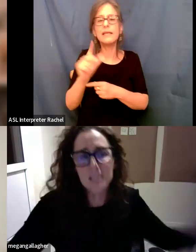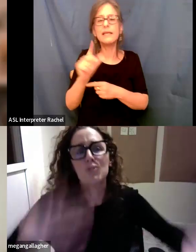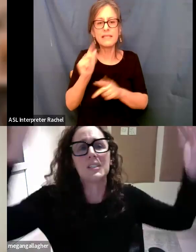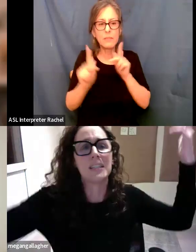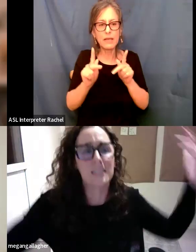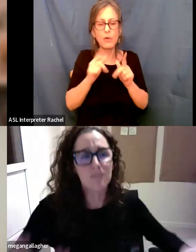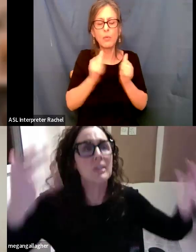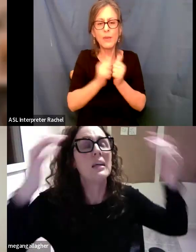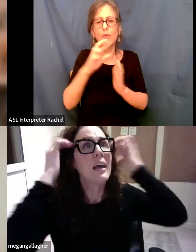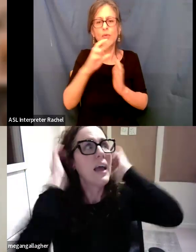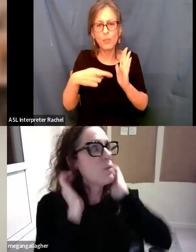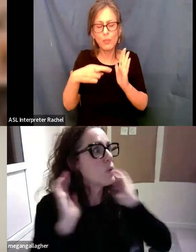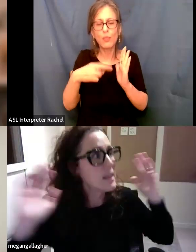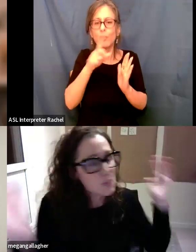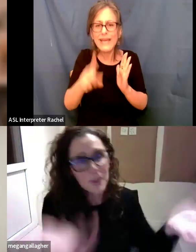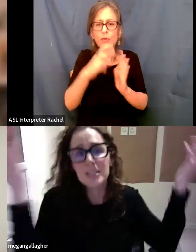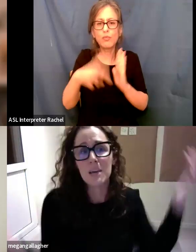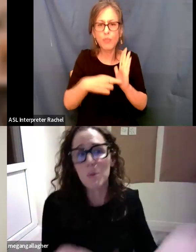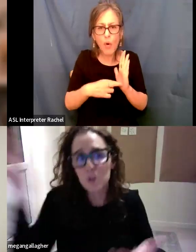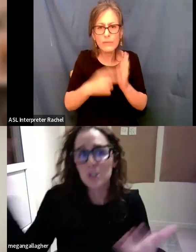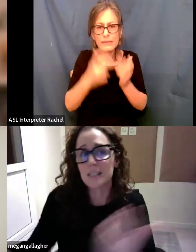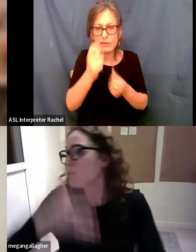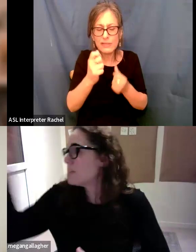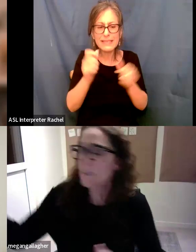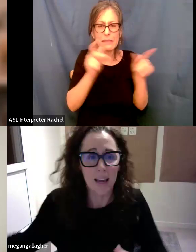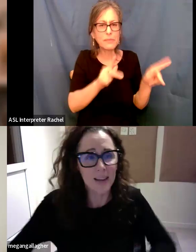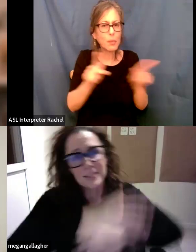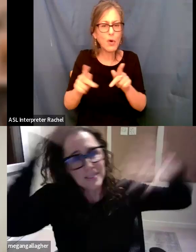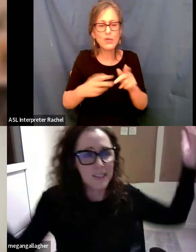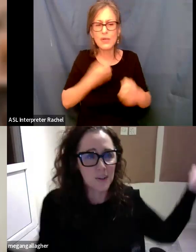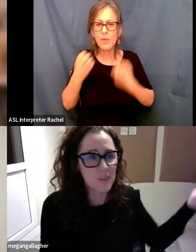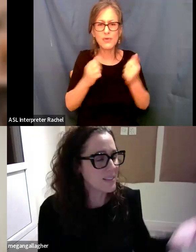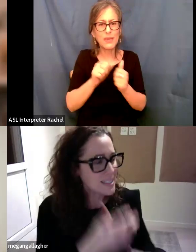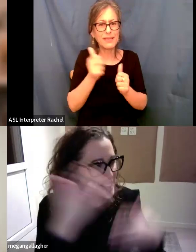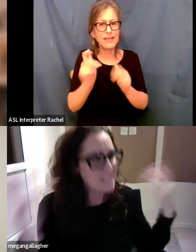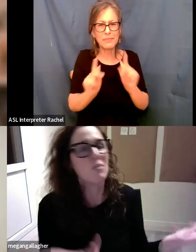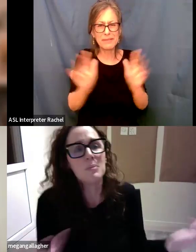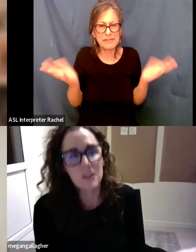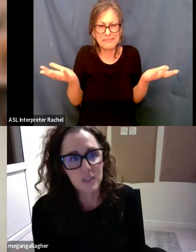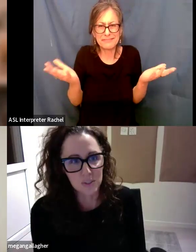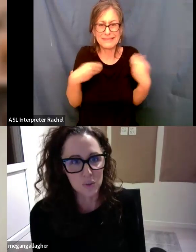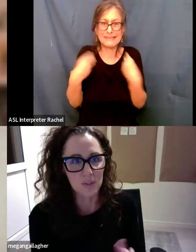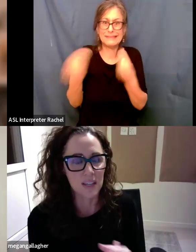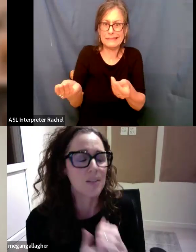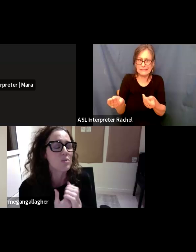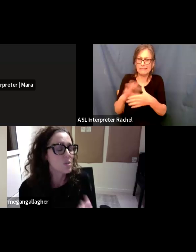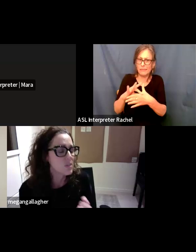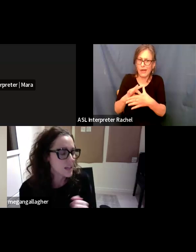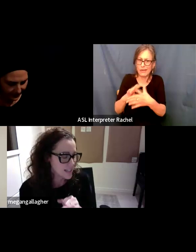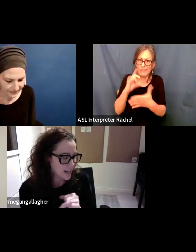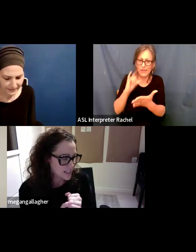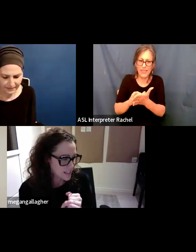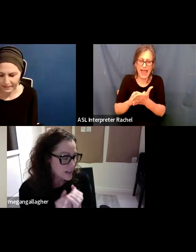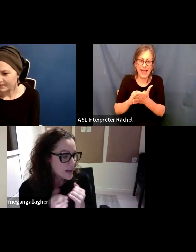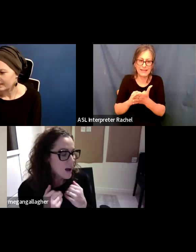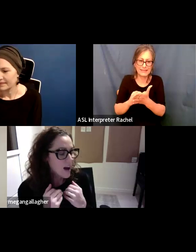roles that are interesting and different and where they express the same emotions that everybody else has. And let's give him material sort of a thing. And I'm so